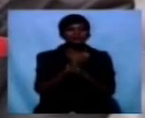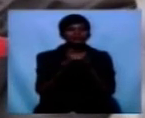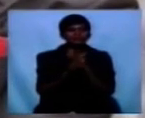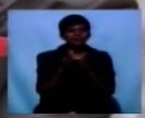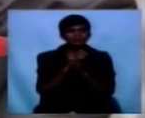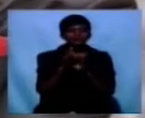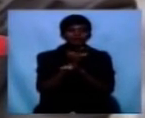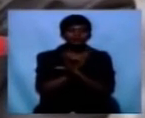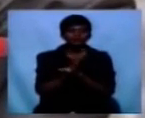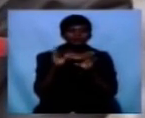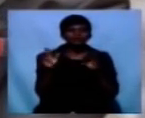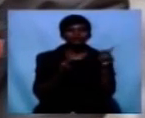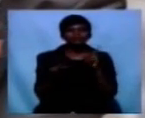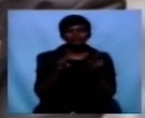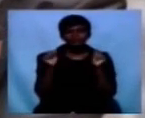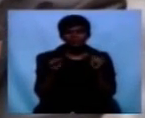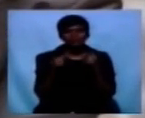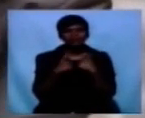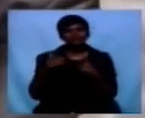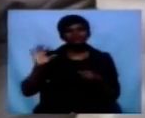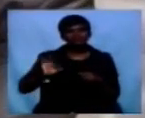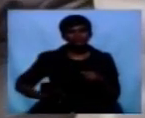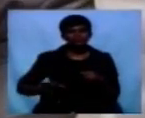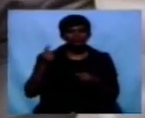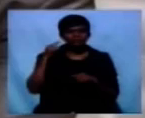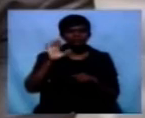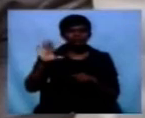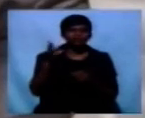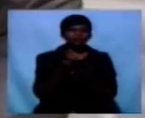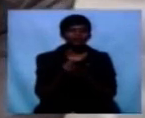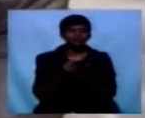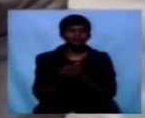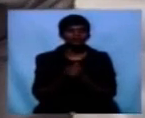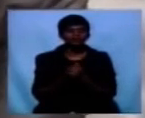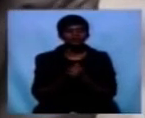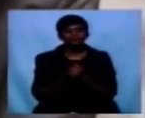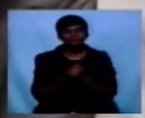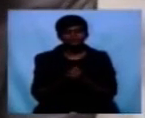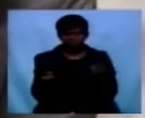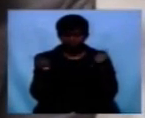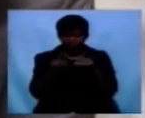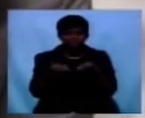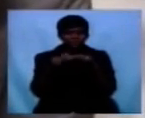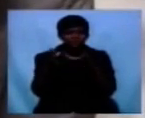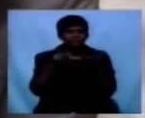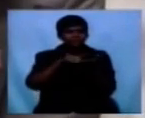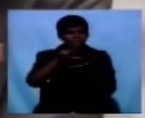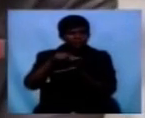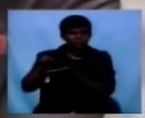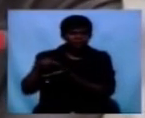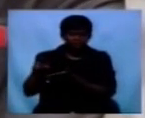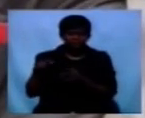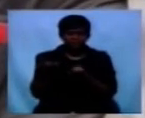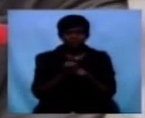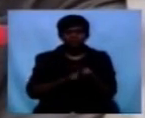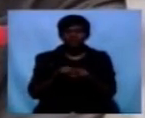that Zambian people can start getting benefits for their money. When I release payment, I pay them, and then